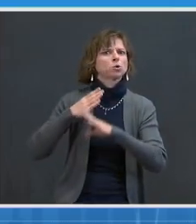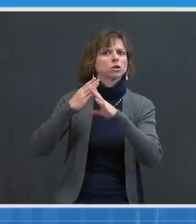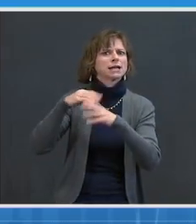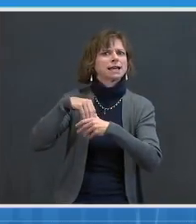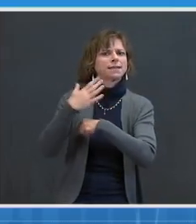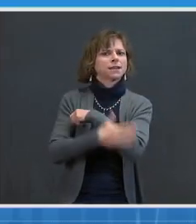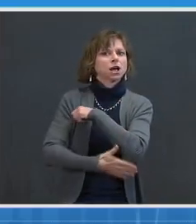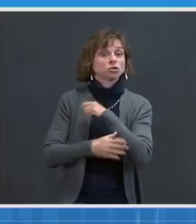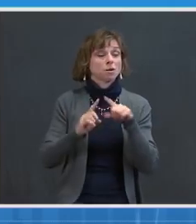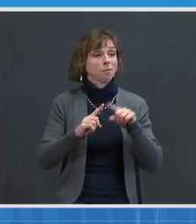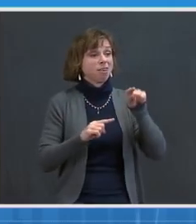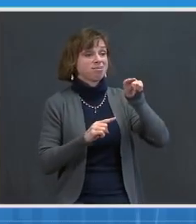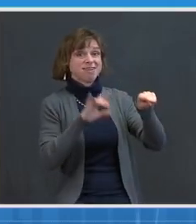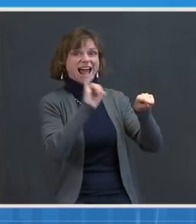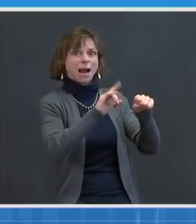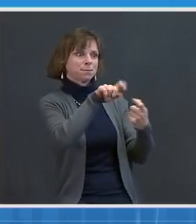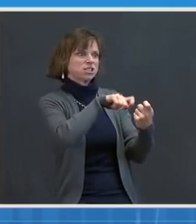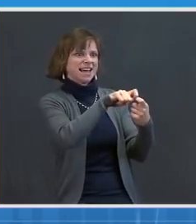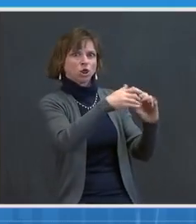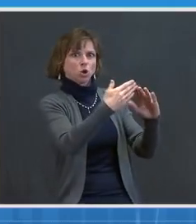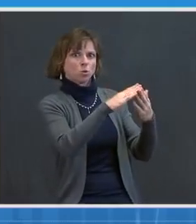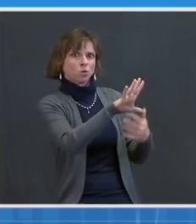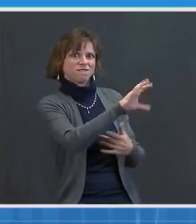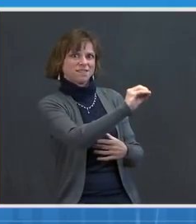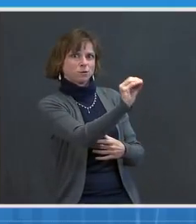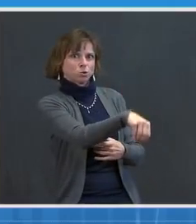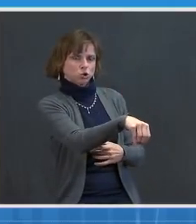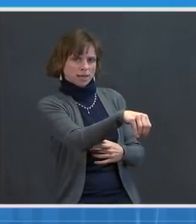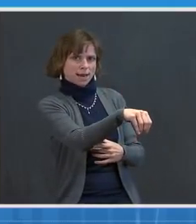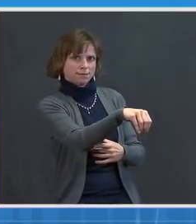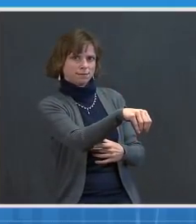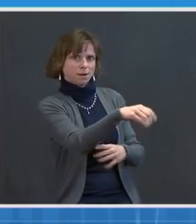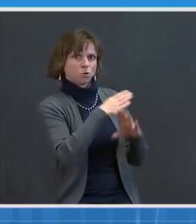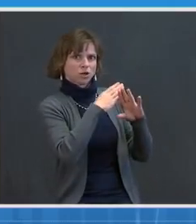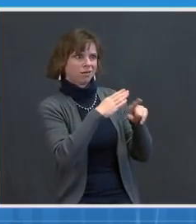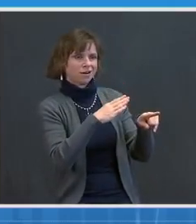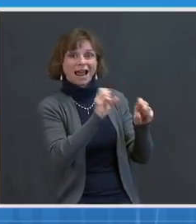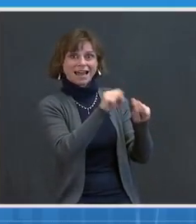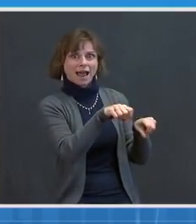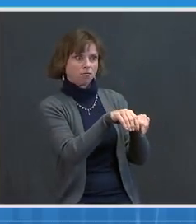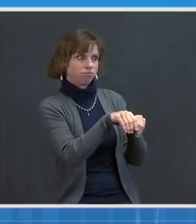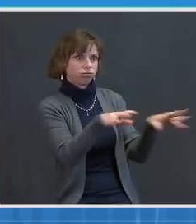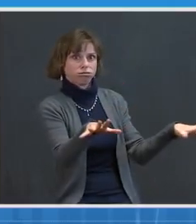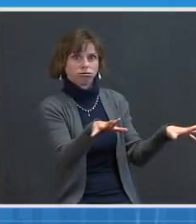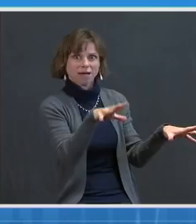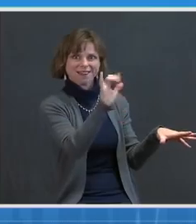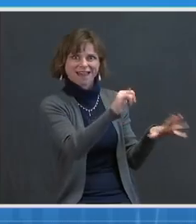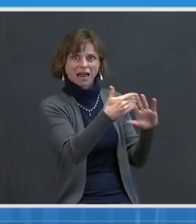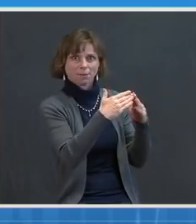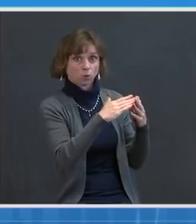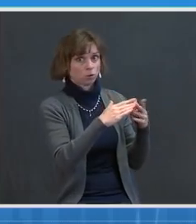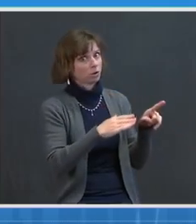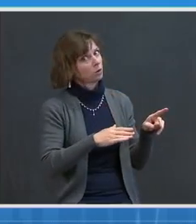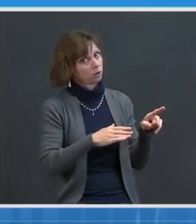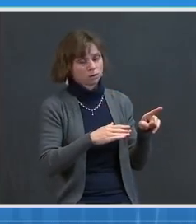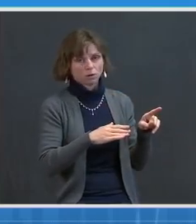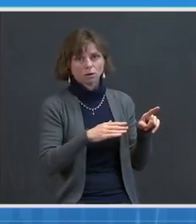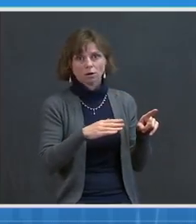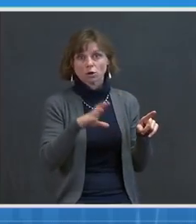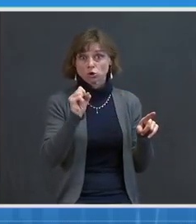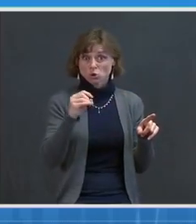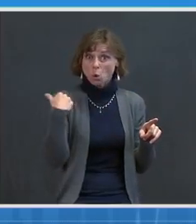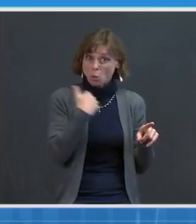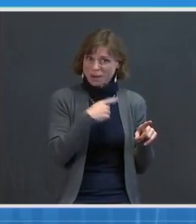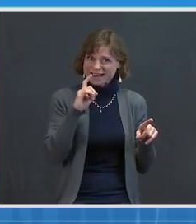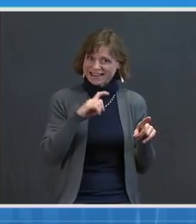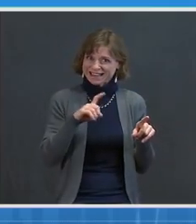that's only 50% protected, you can have outbreaks in that community. And so really we need this level of protection pervasive